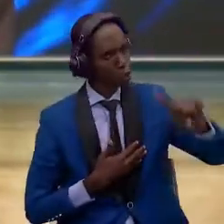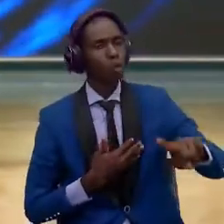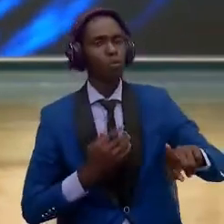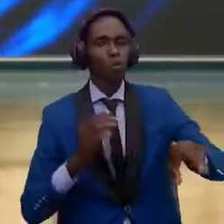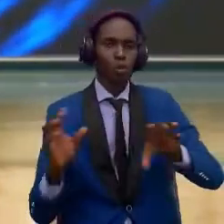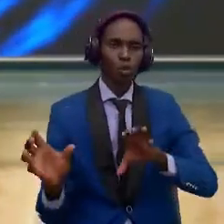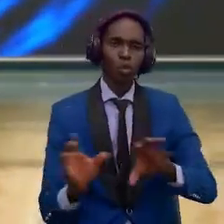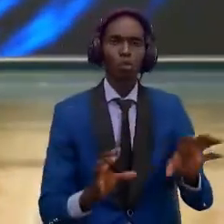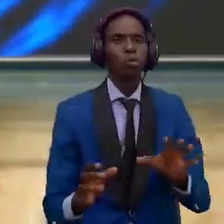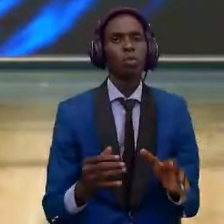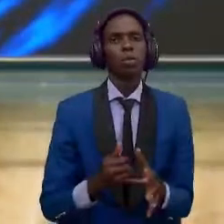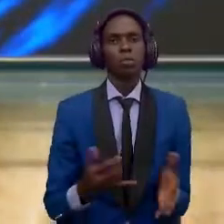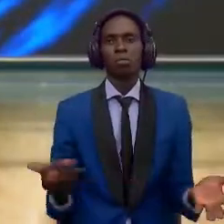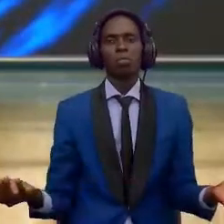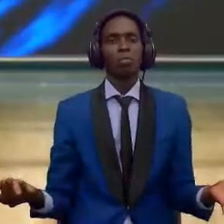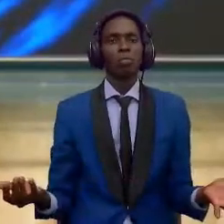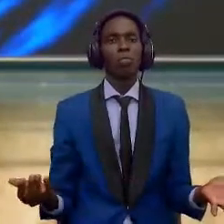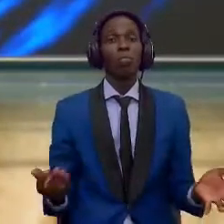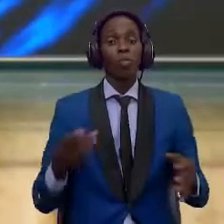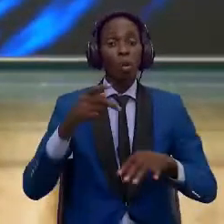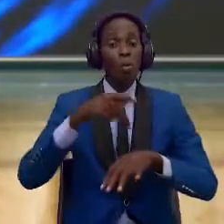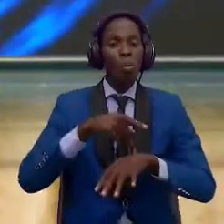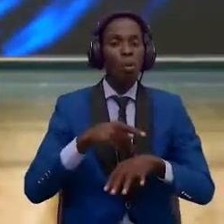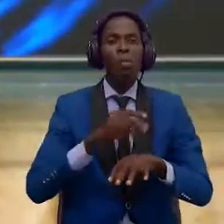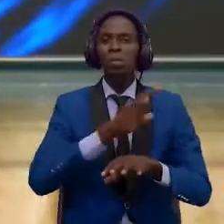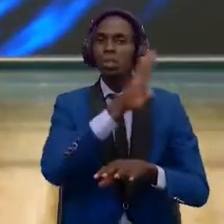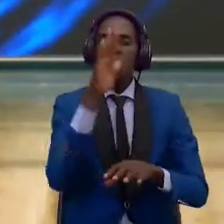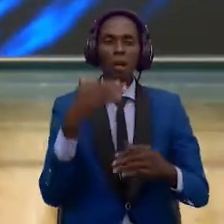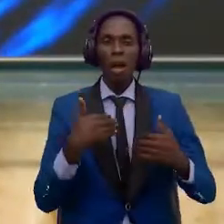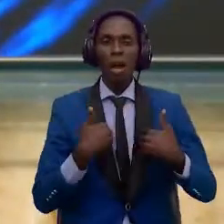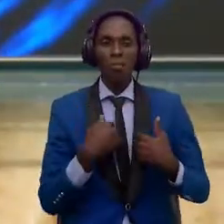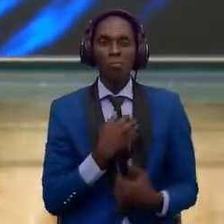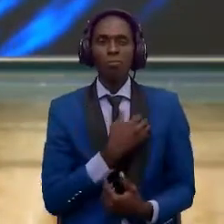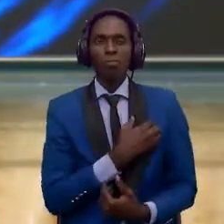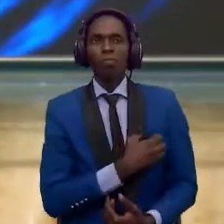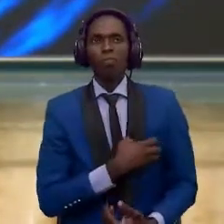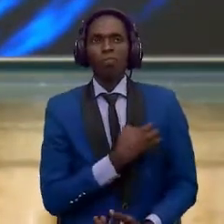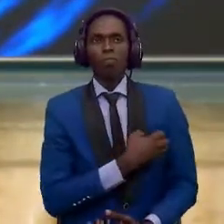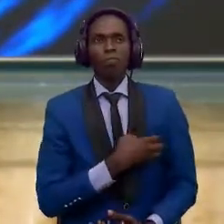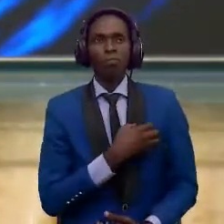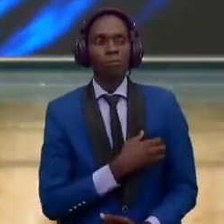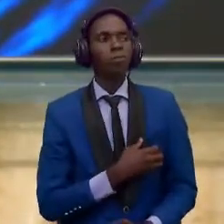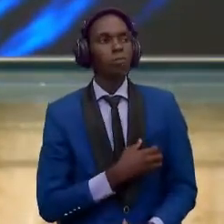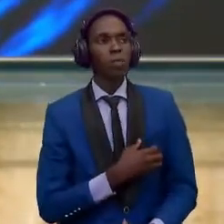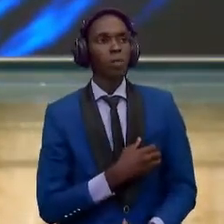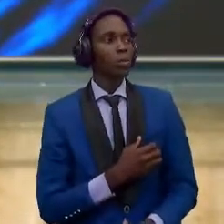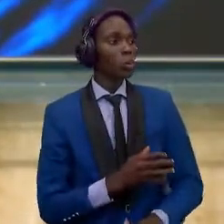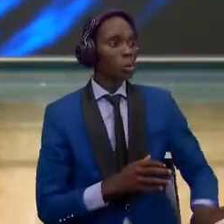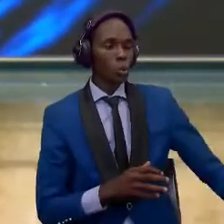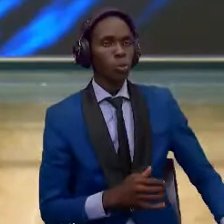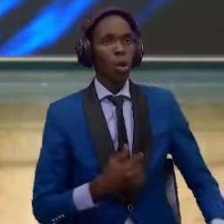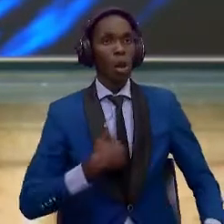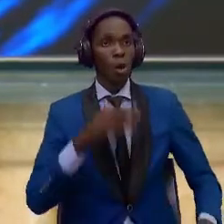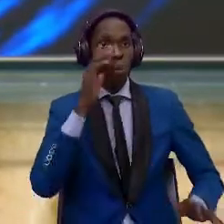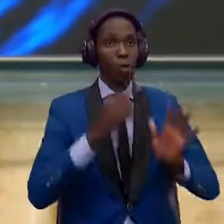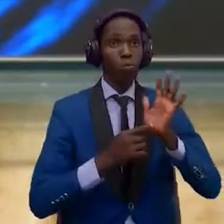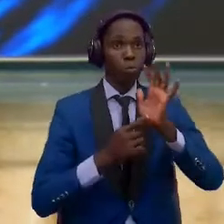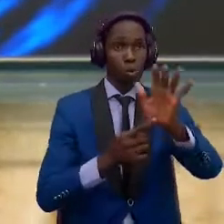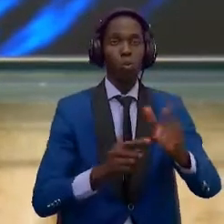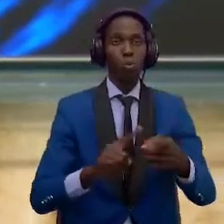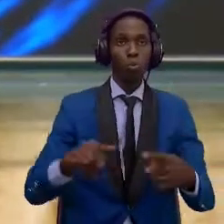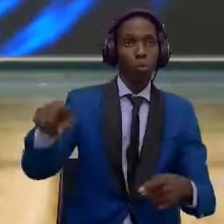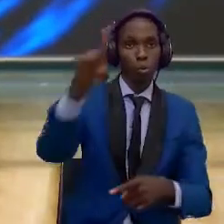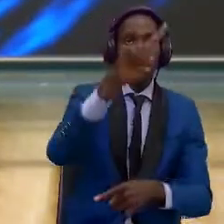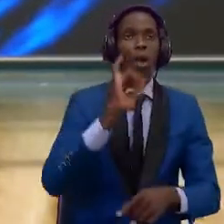it. He didn't have any competitive spirit in him. I'll show I have revelation. I will show I